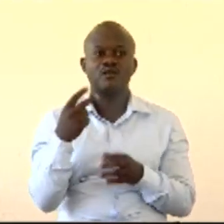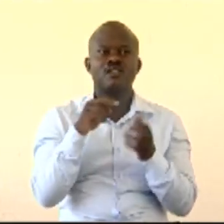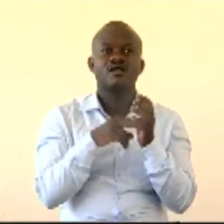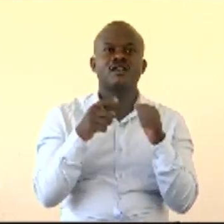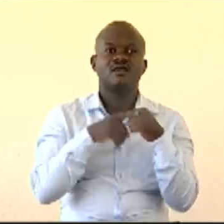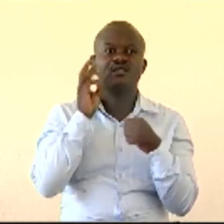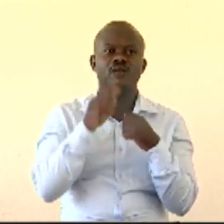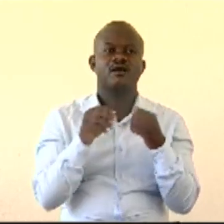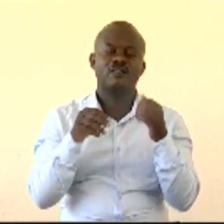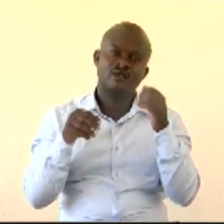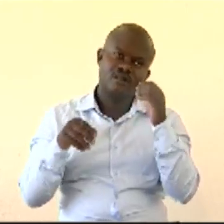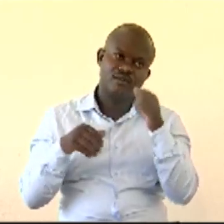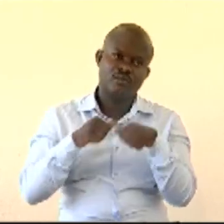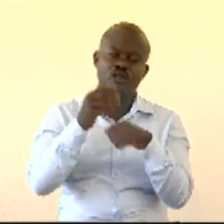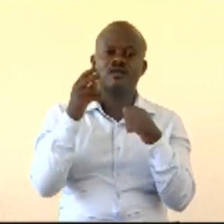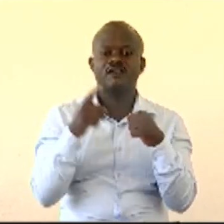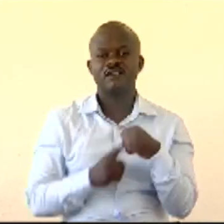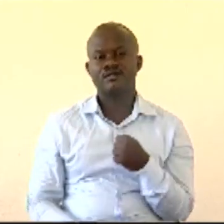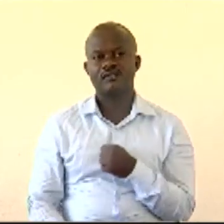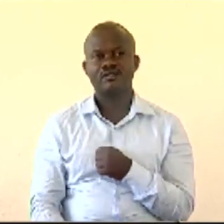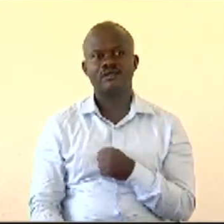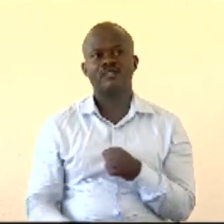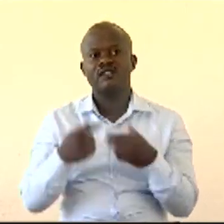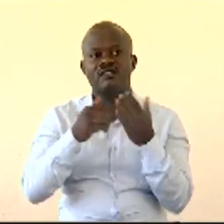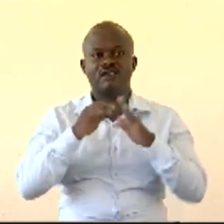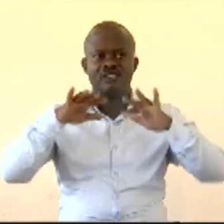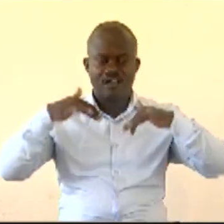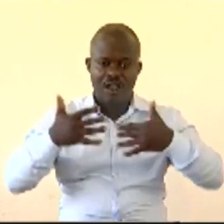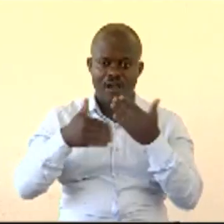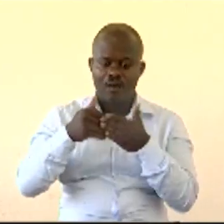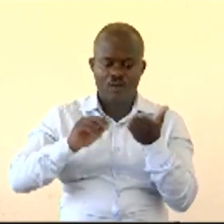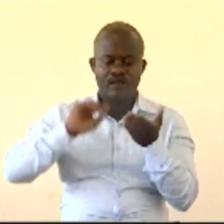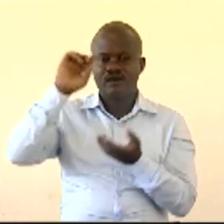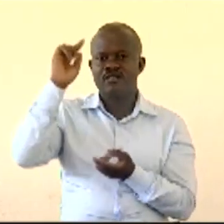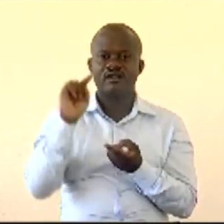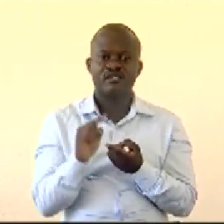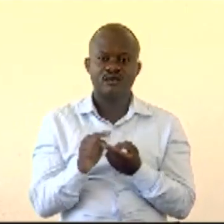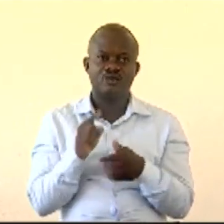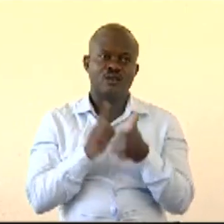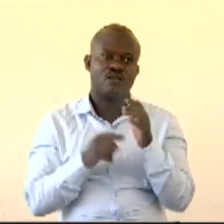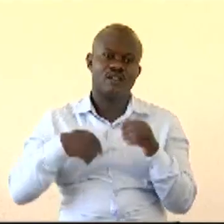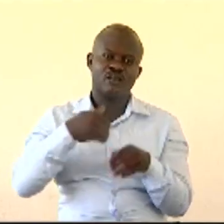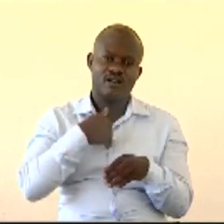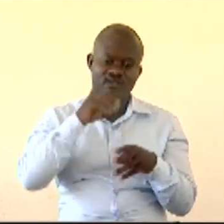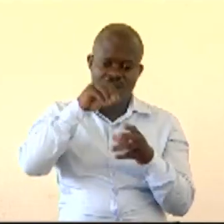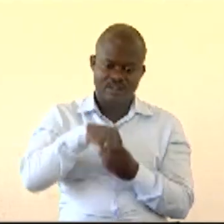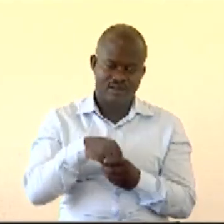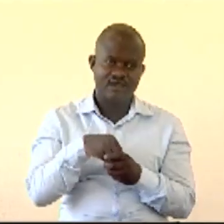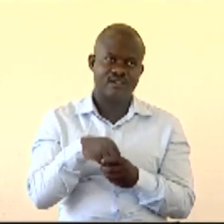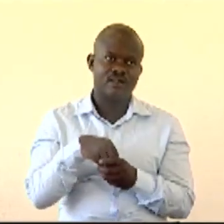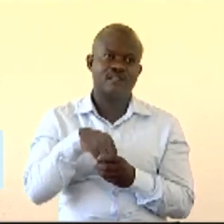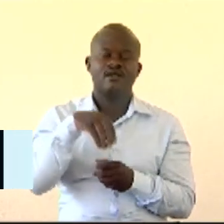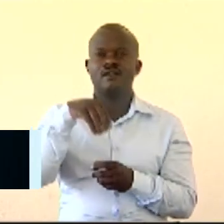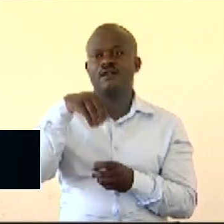will produce 6. This is how we deduce what we have in a balanced